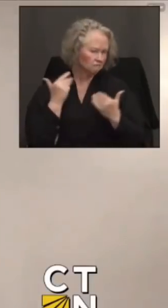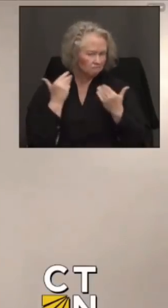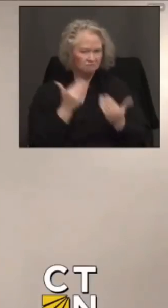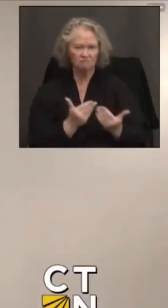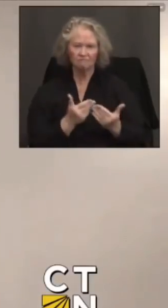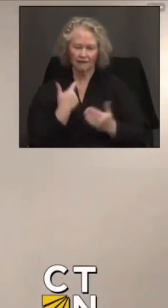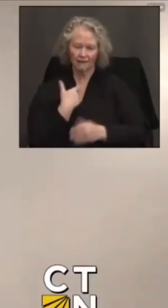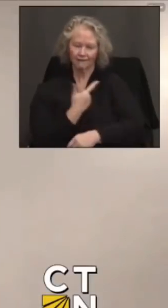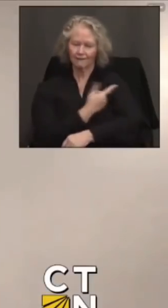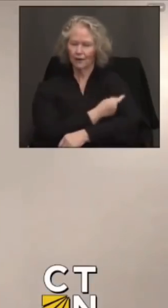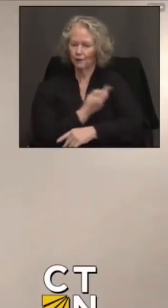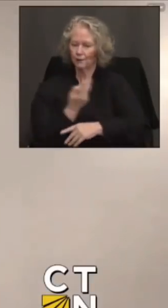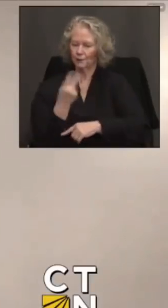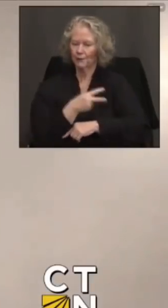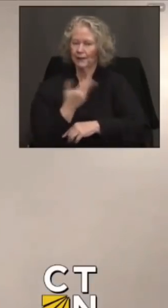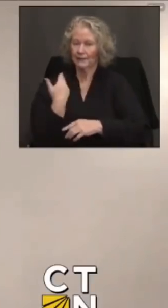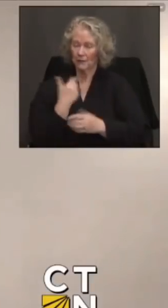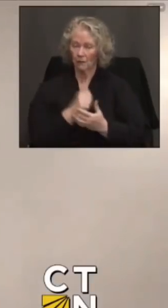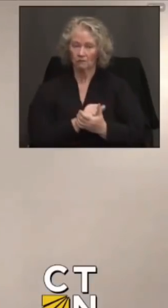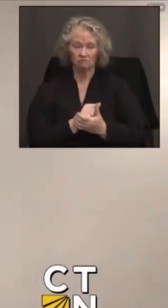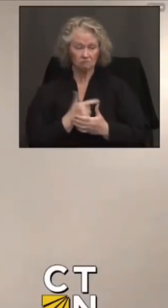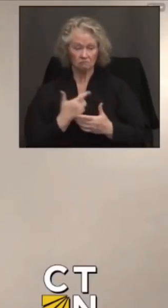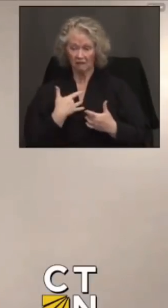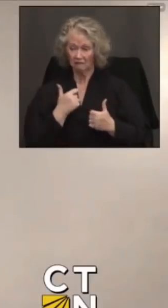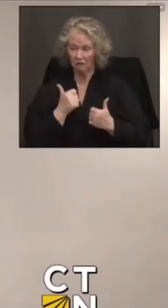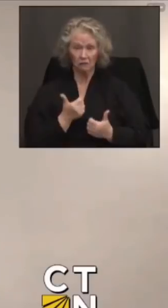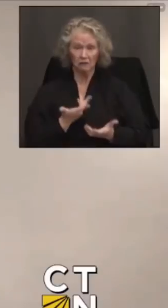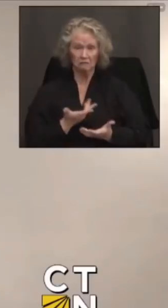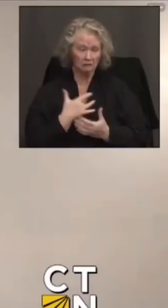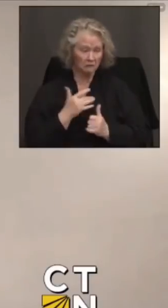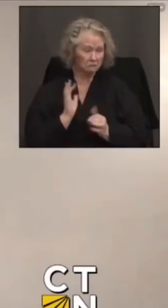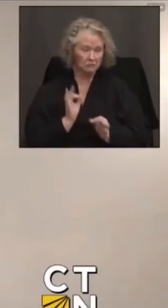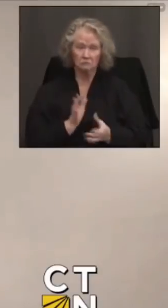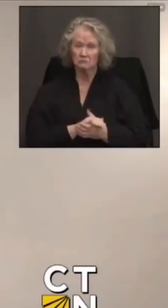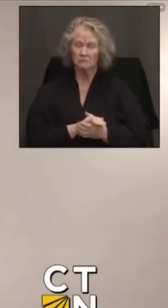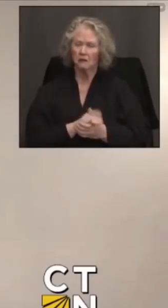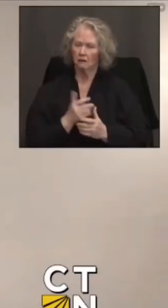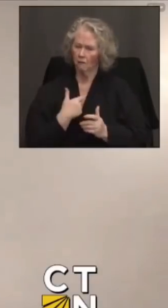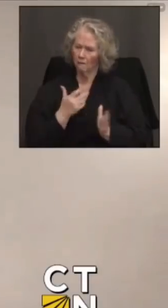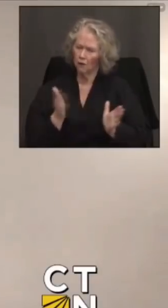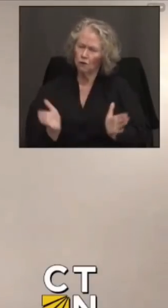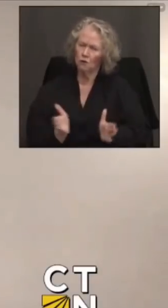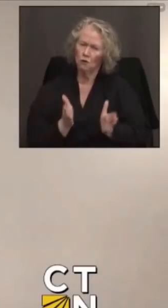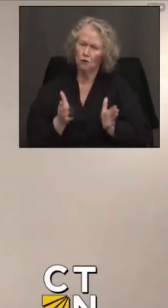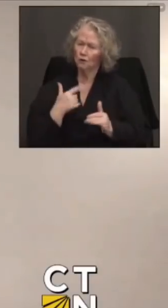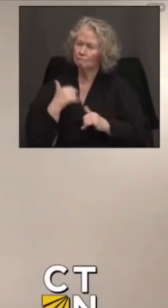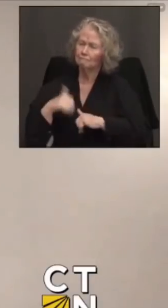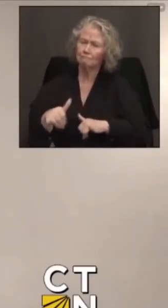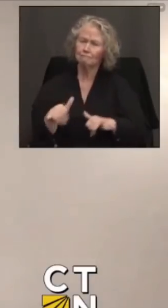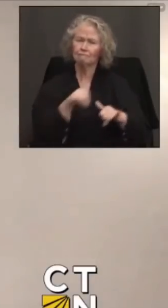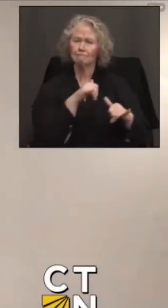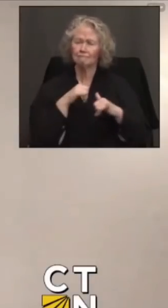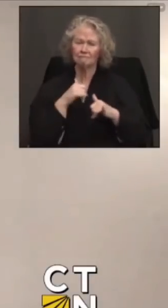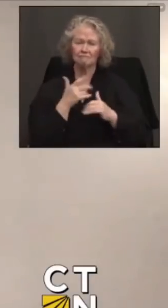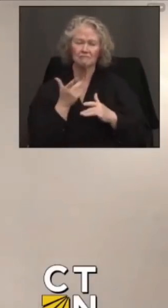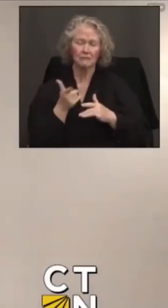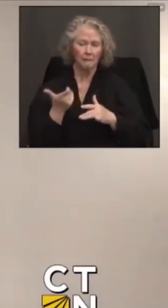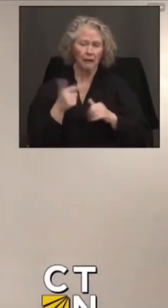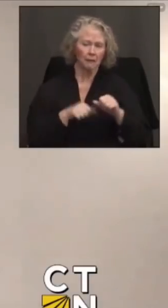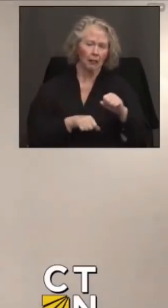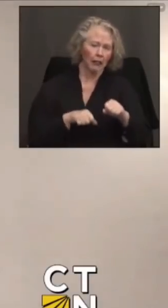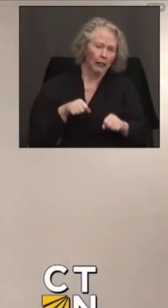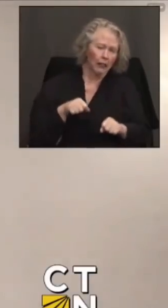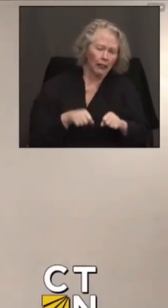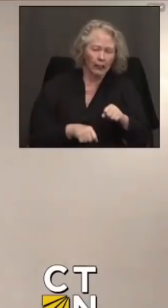2 days ago, and today I feel great. I feel better than ever. And I'm encouraging our generation who may be having some skepticism,